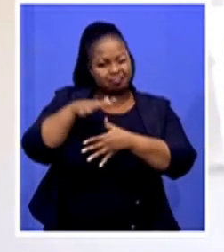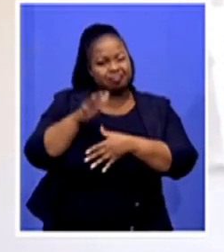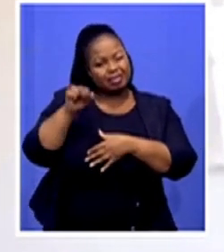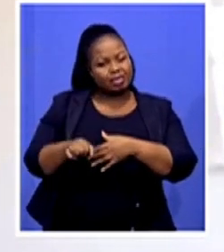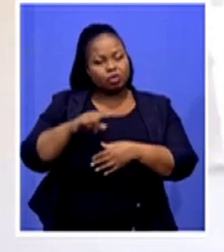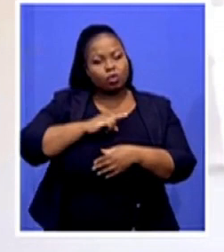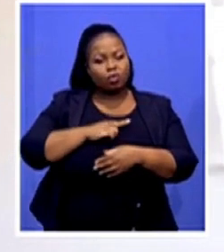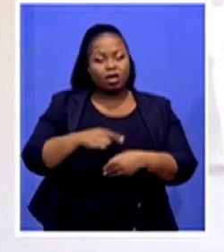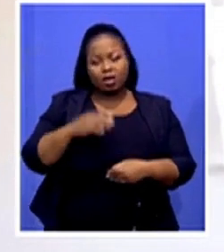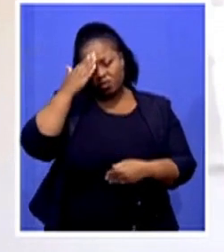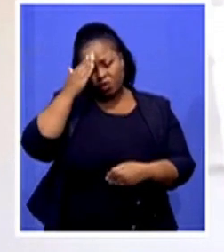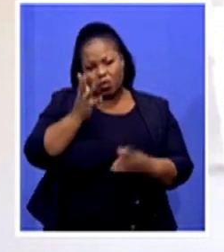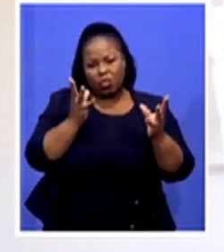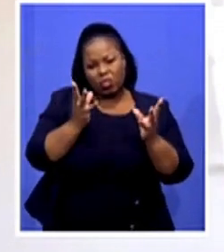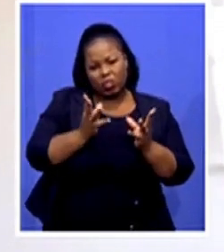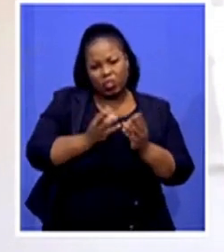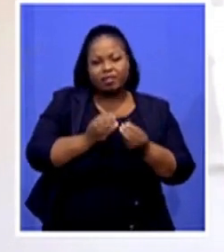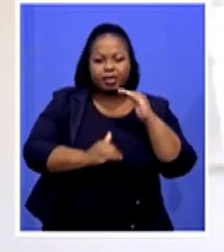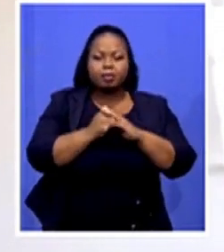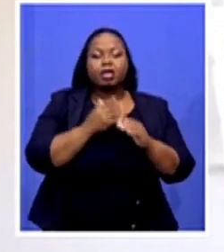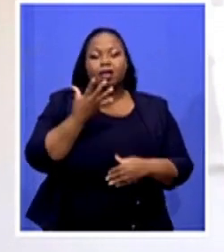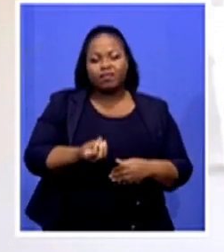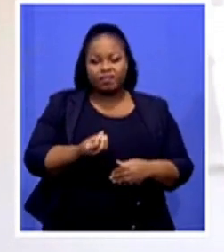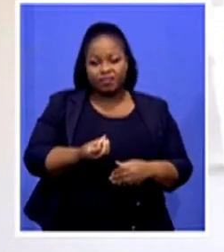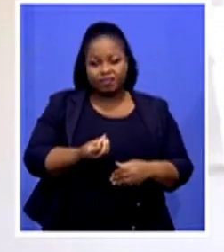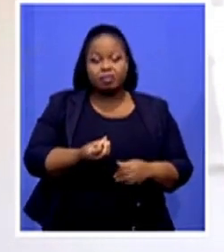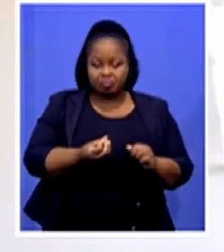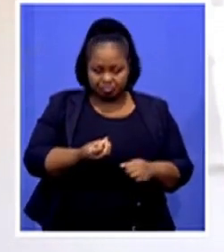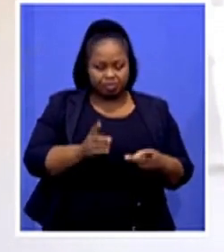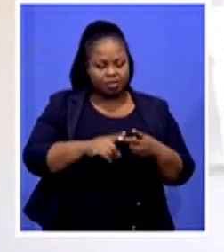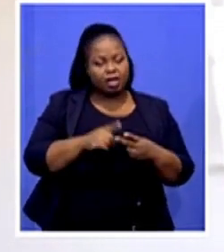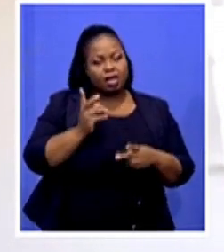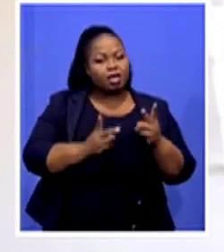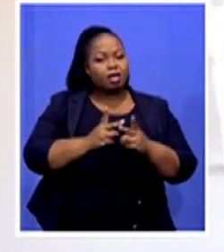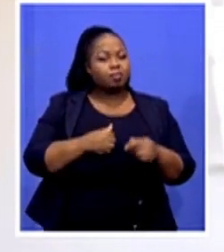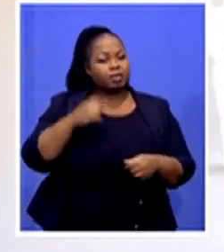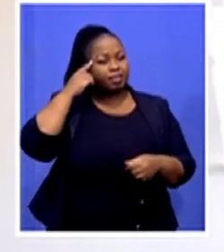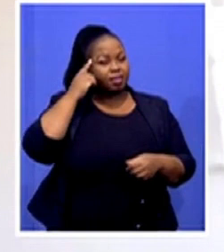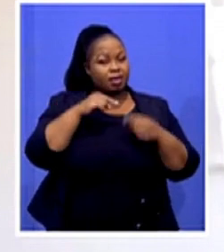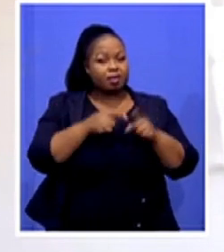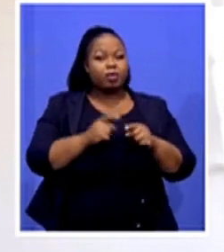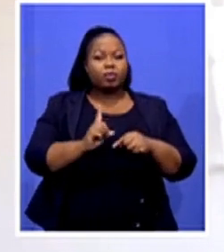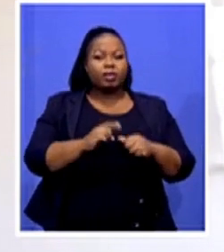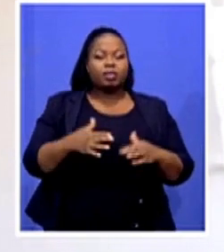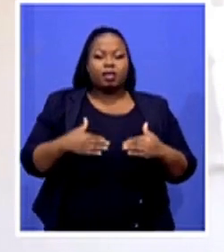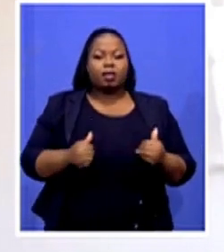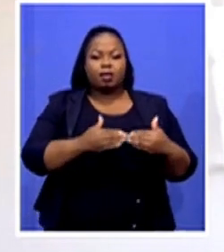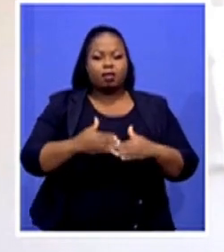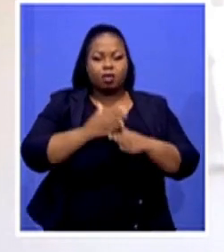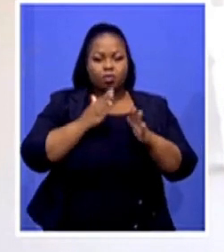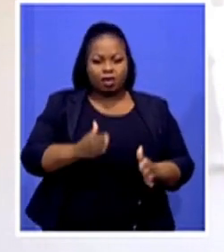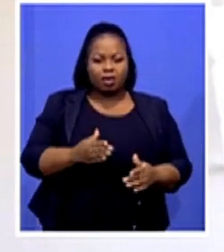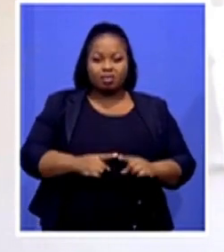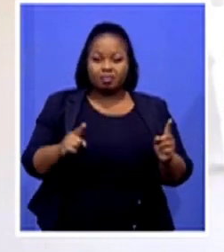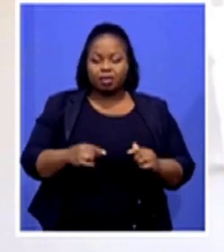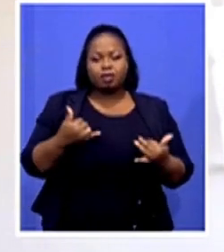to begin with will be limited. And we might have to think about groups such as healthcare workers first. But what we are arguing is that it cannot